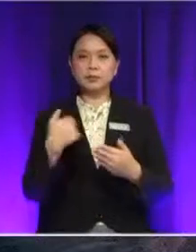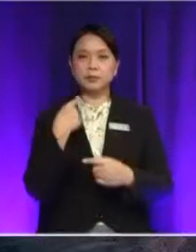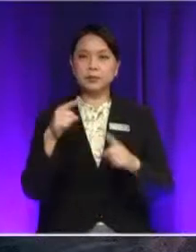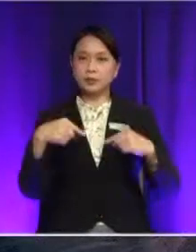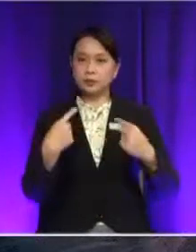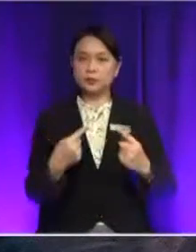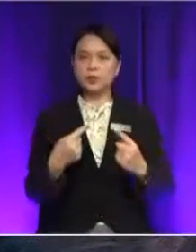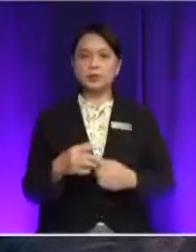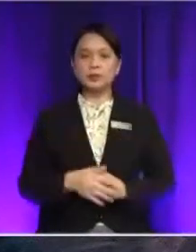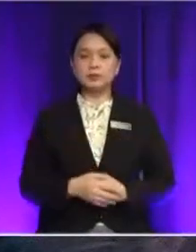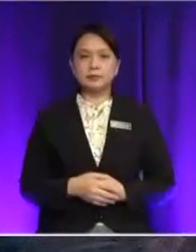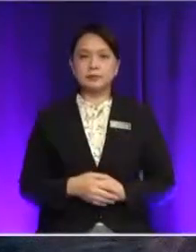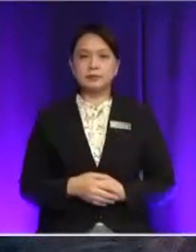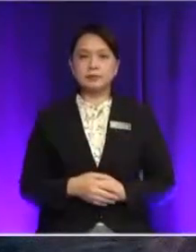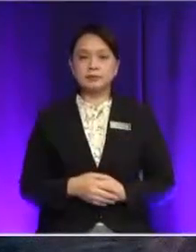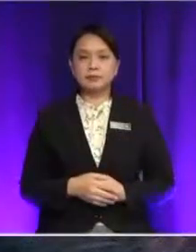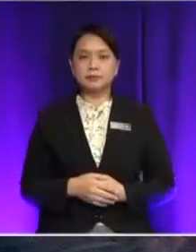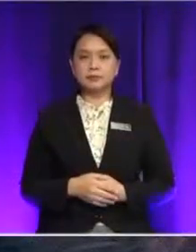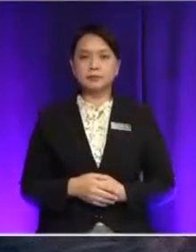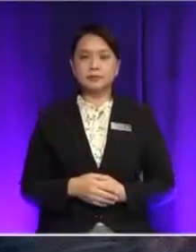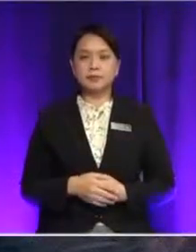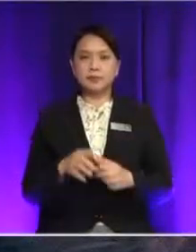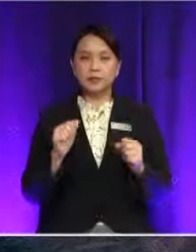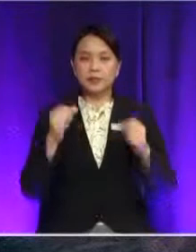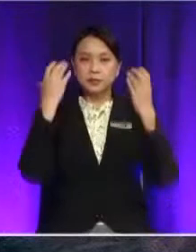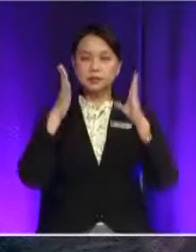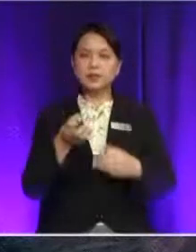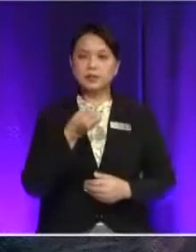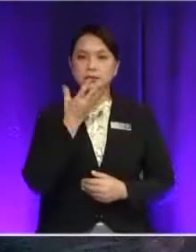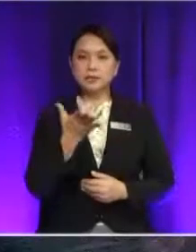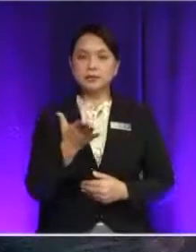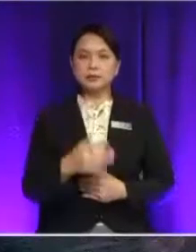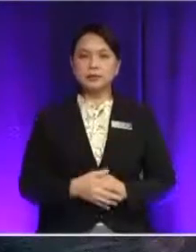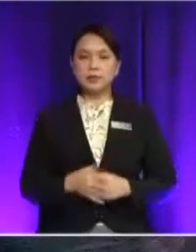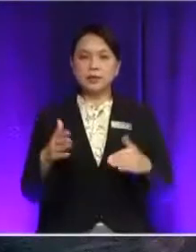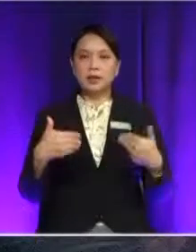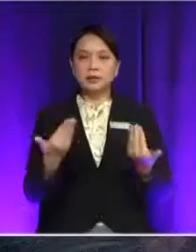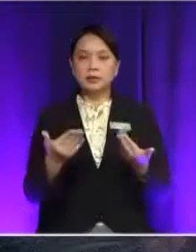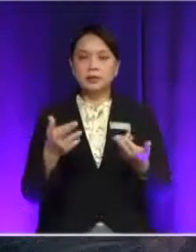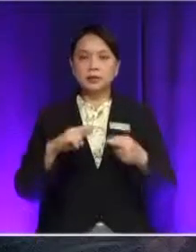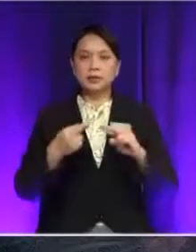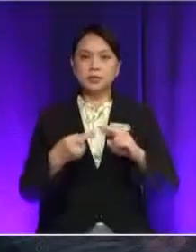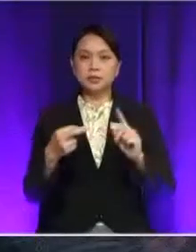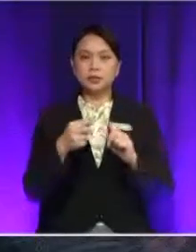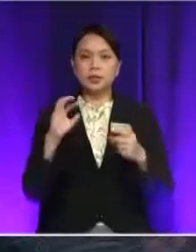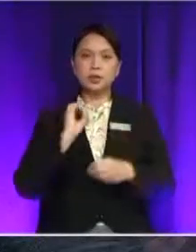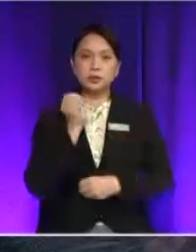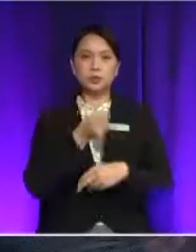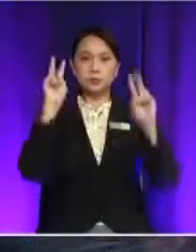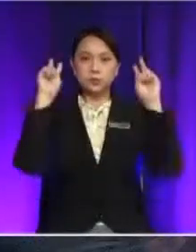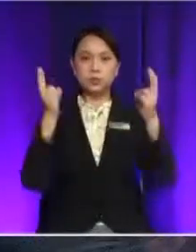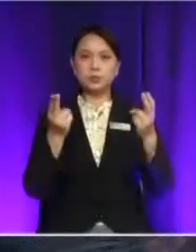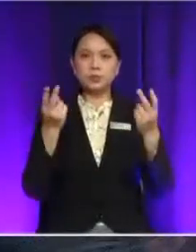today, perhaps you can give a bit of an overview of our short sketch just now and how it relates to our topic today, which we